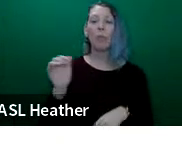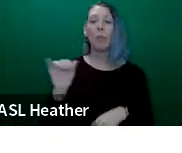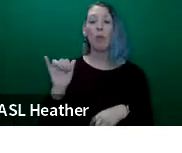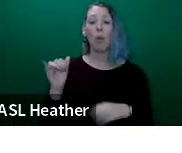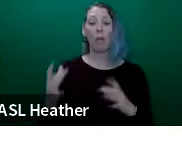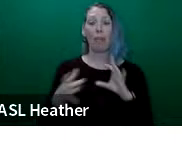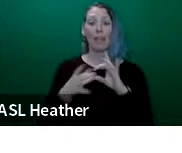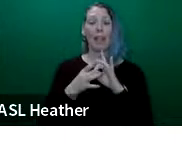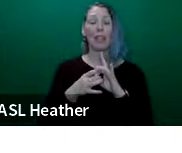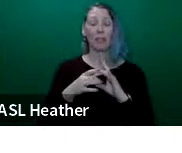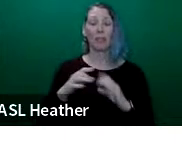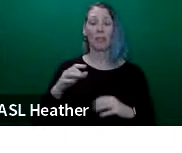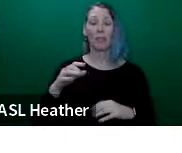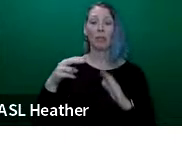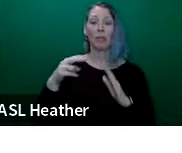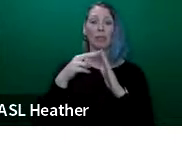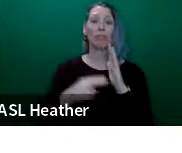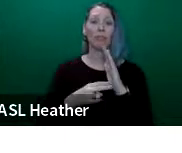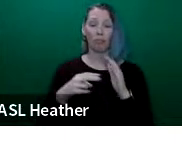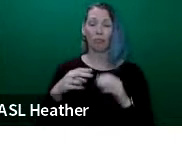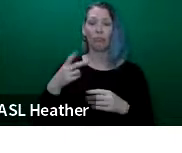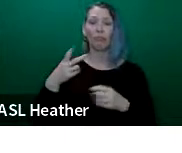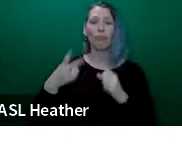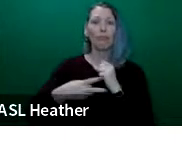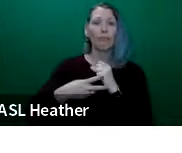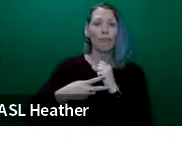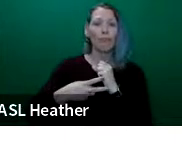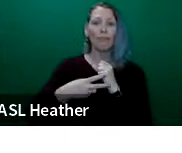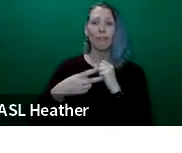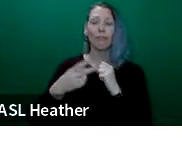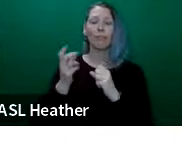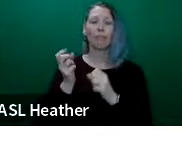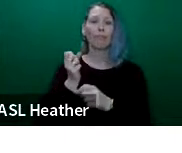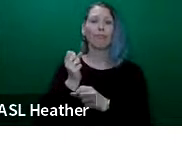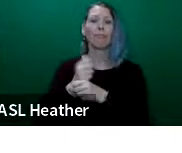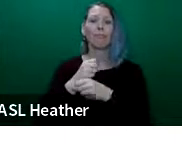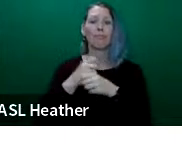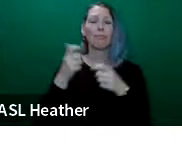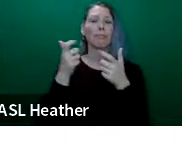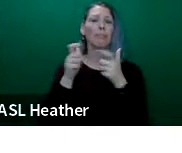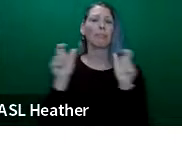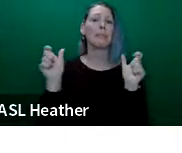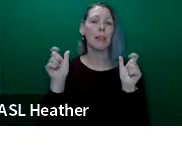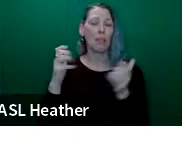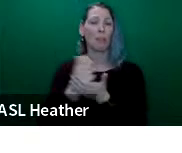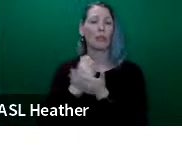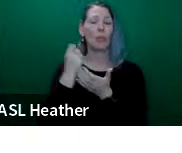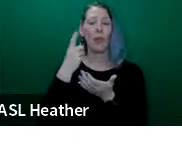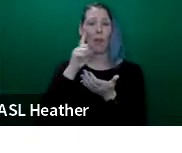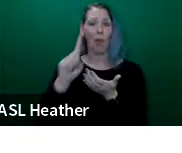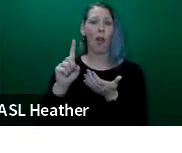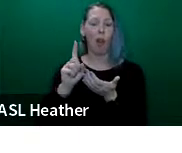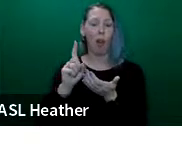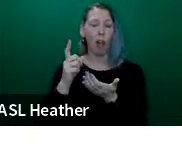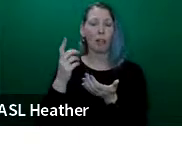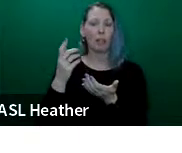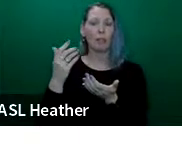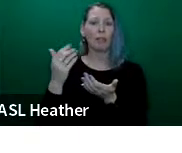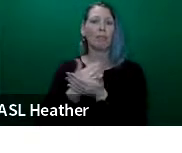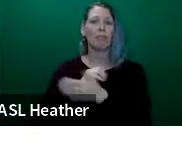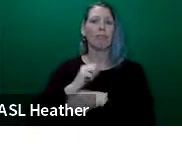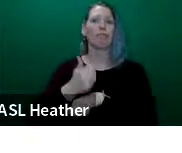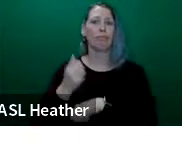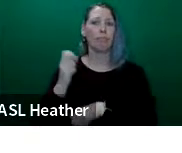I-5 between Library Square and the Historic Reserve has potential to create a significant opportunity to integrate transit into an active station environment that connects to